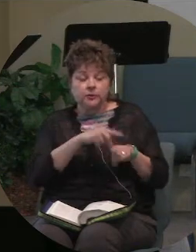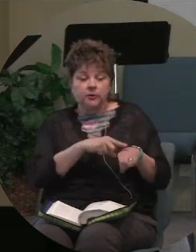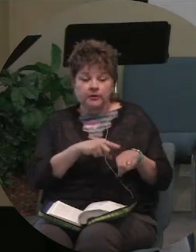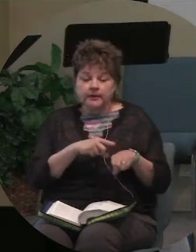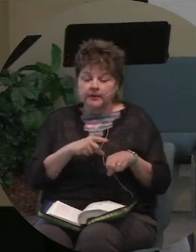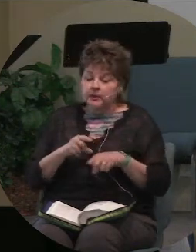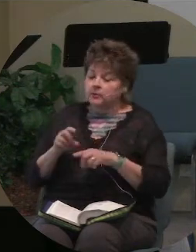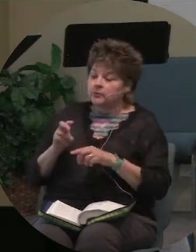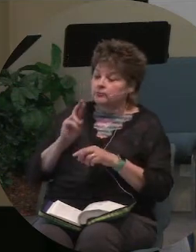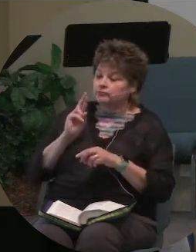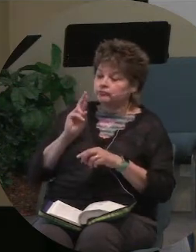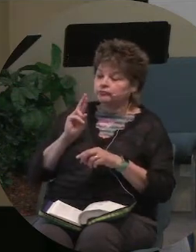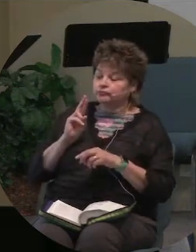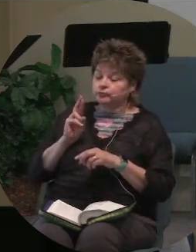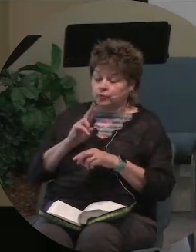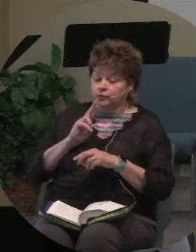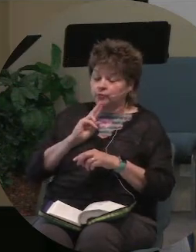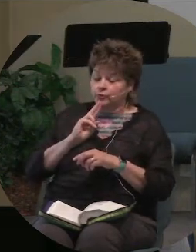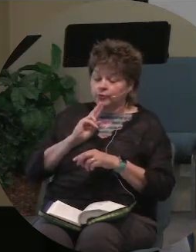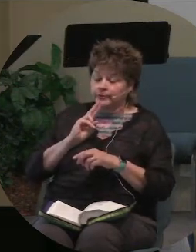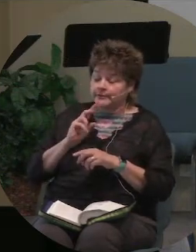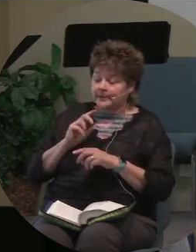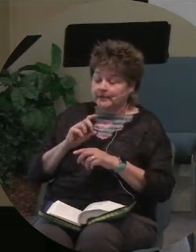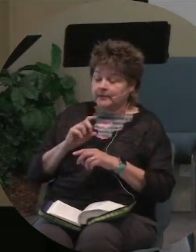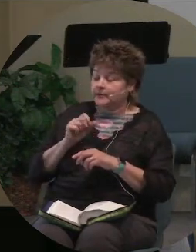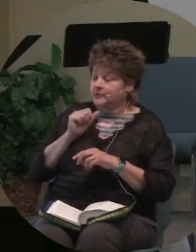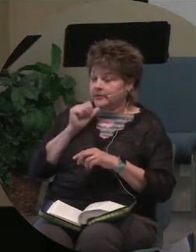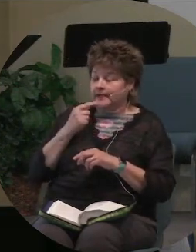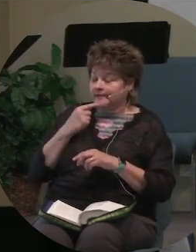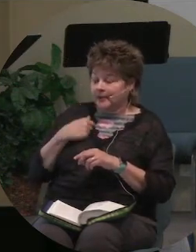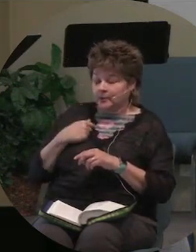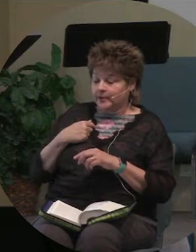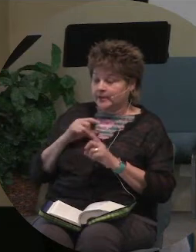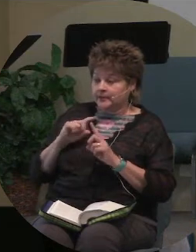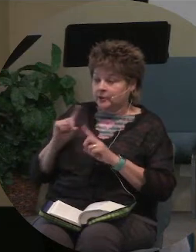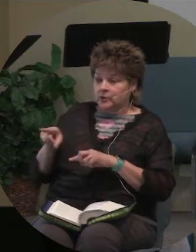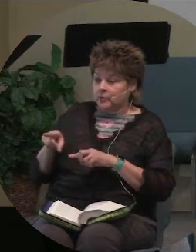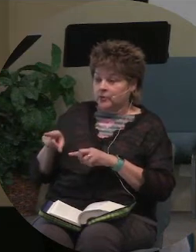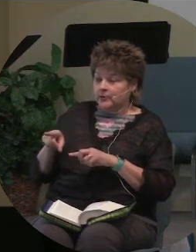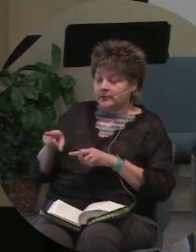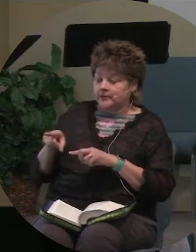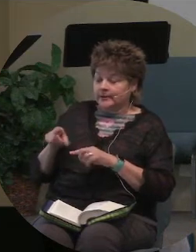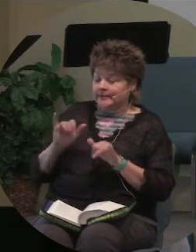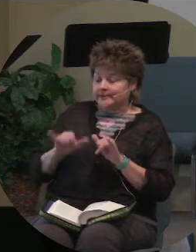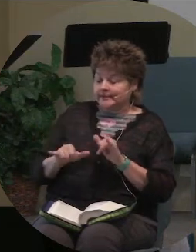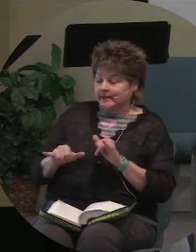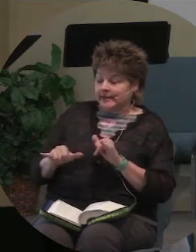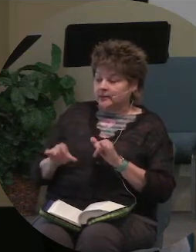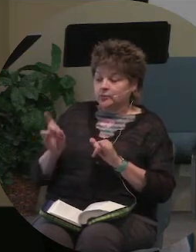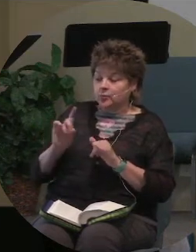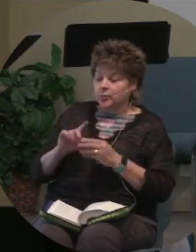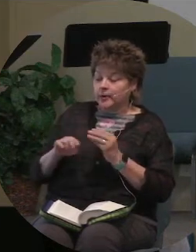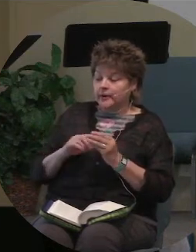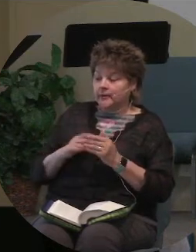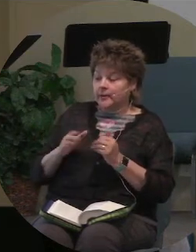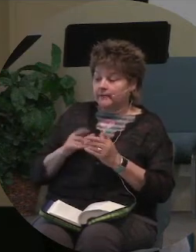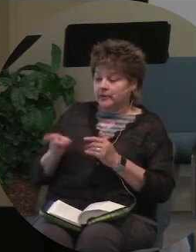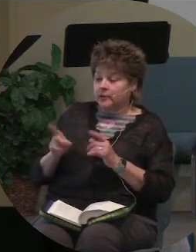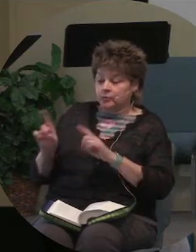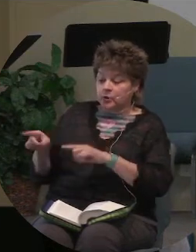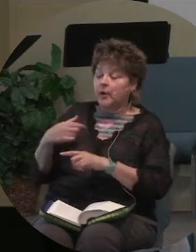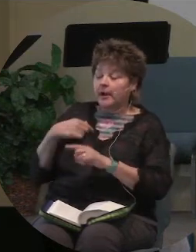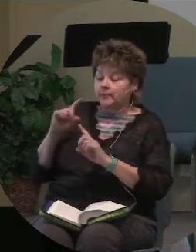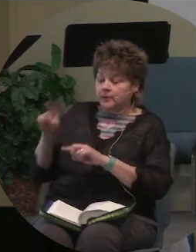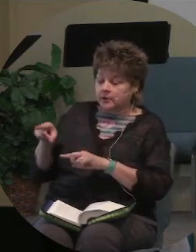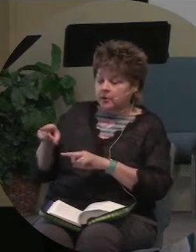leave you or to turn back from following you. For where you go, I will go. Where you sleep, I will sleep. Your